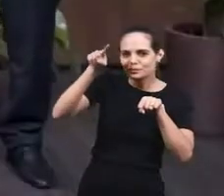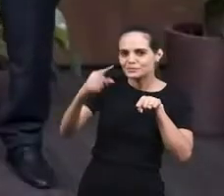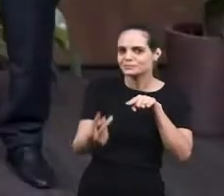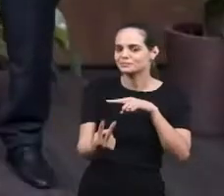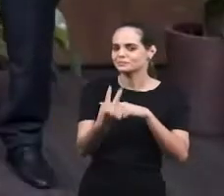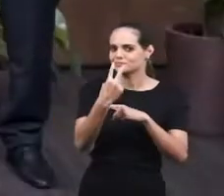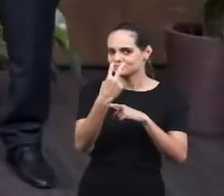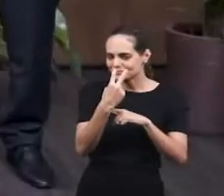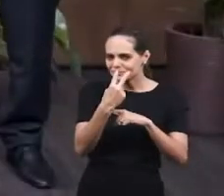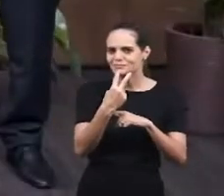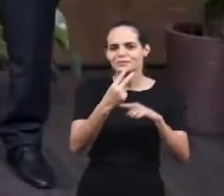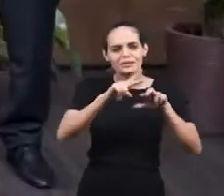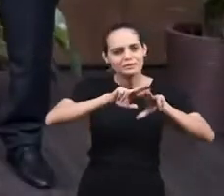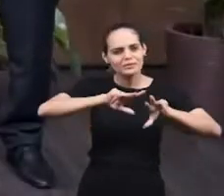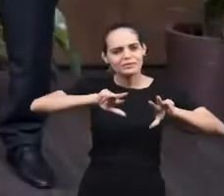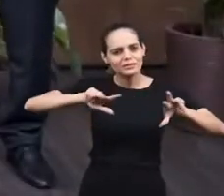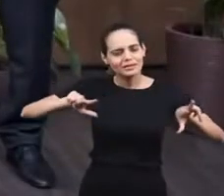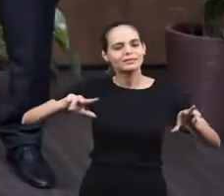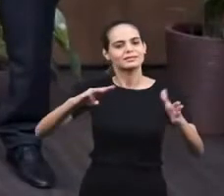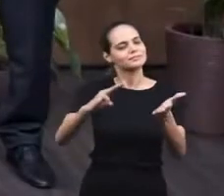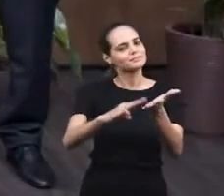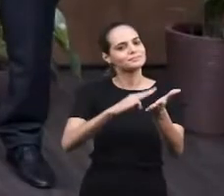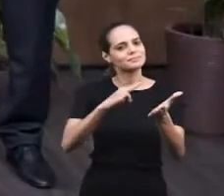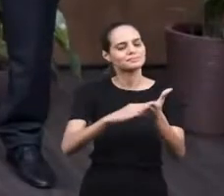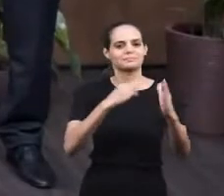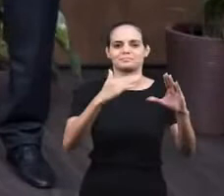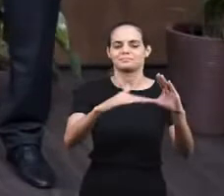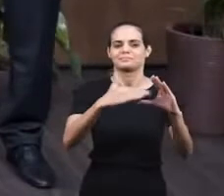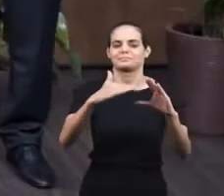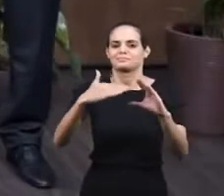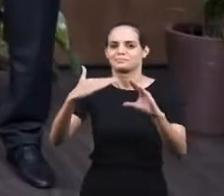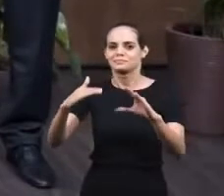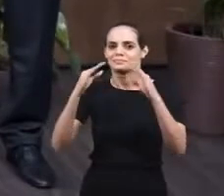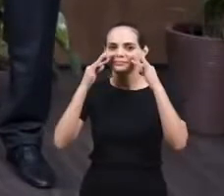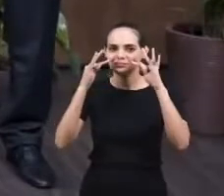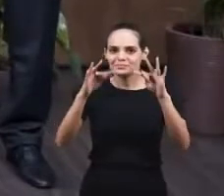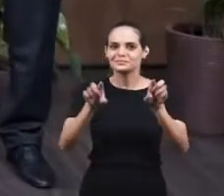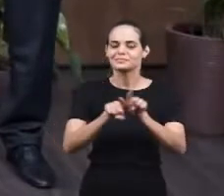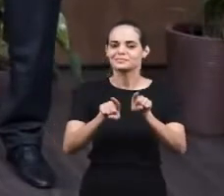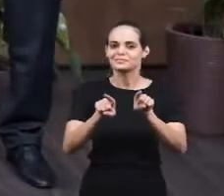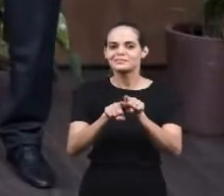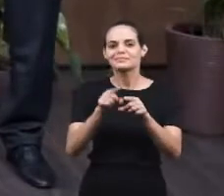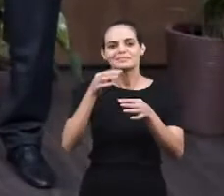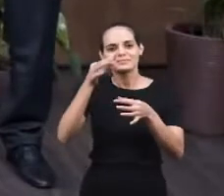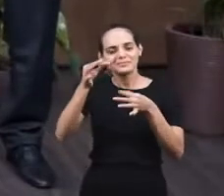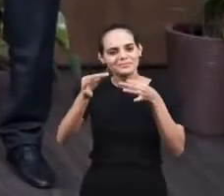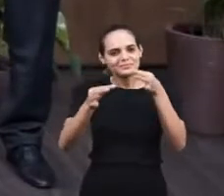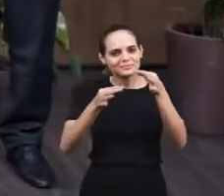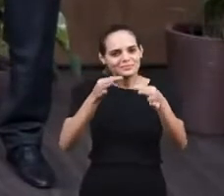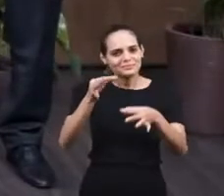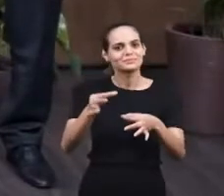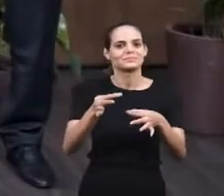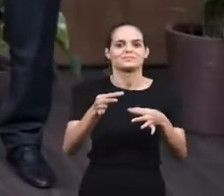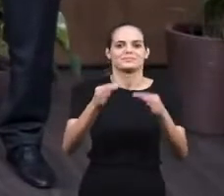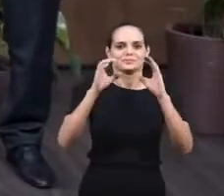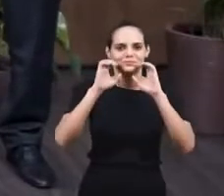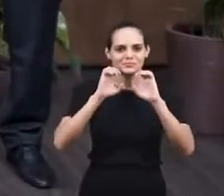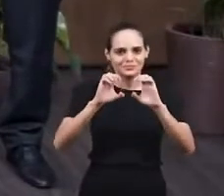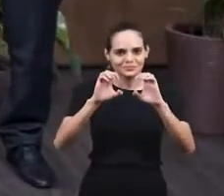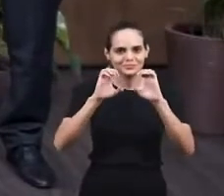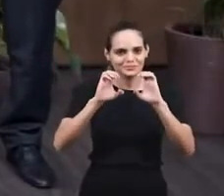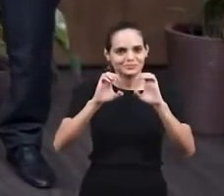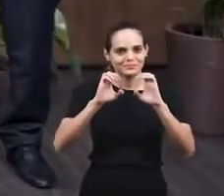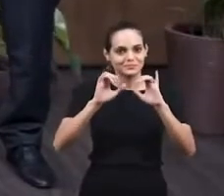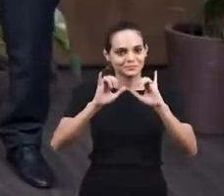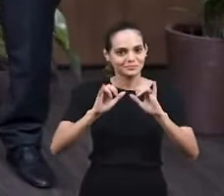in. We have received many messages with testimonies and comments about the program announcing the